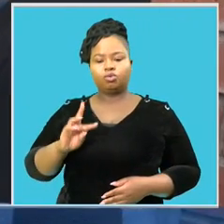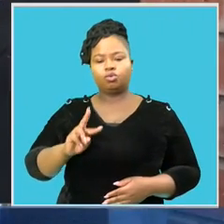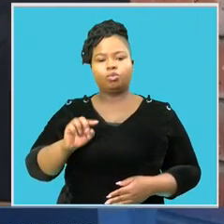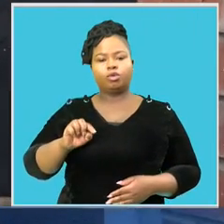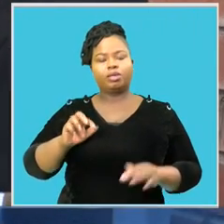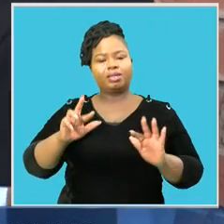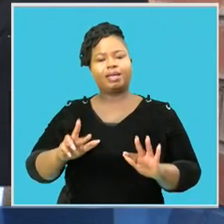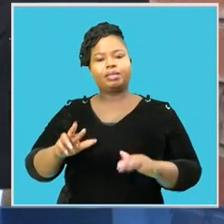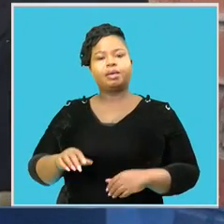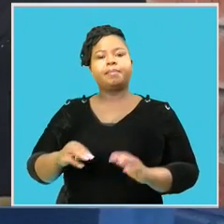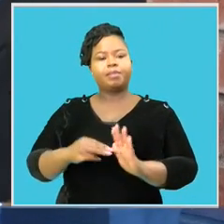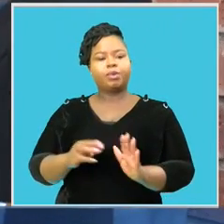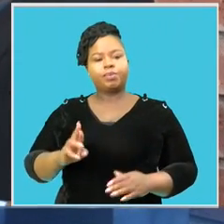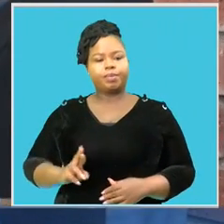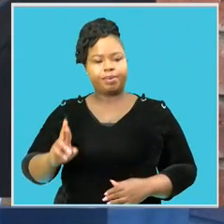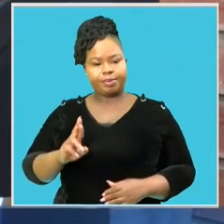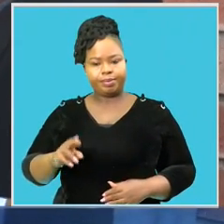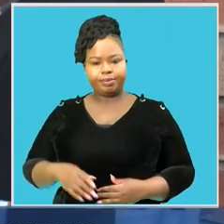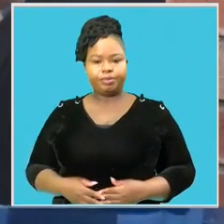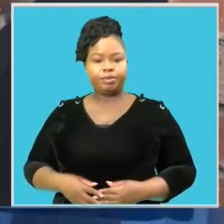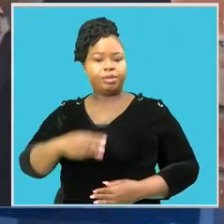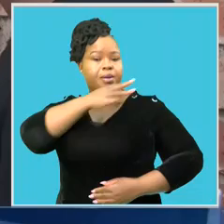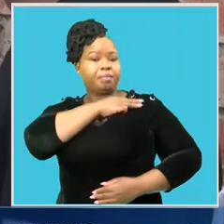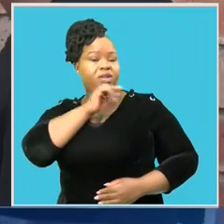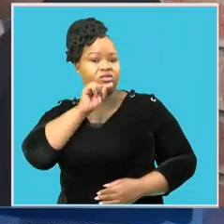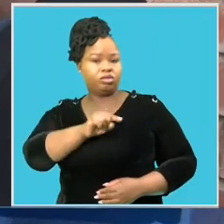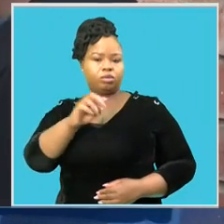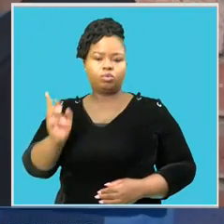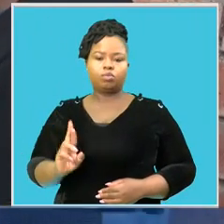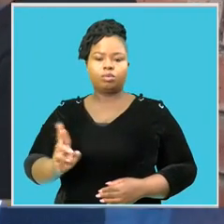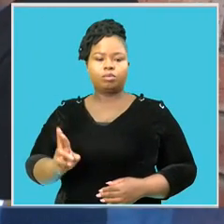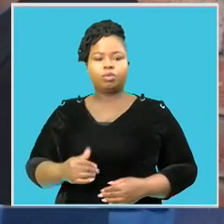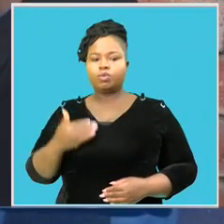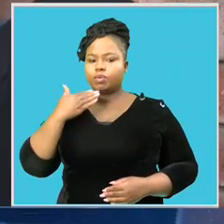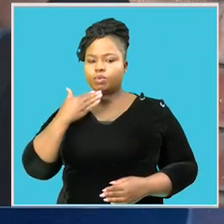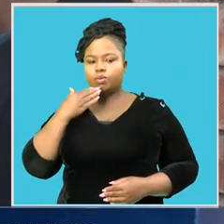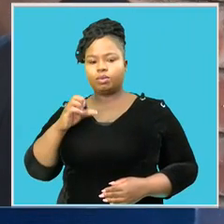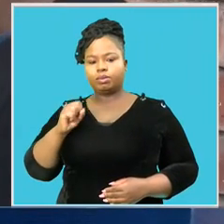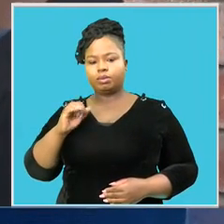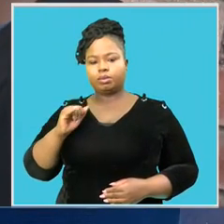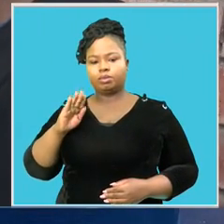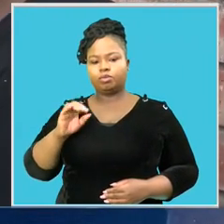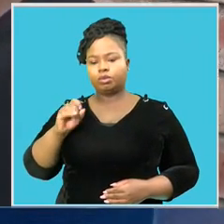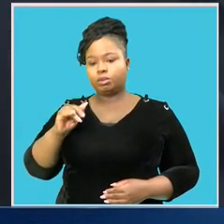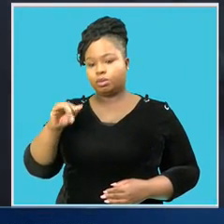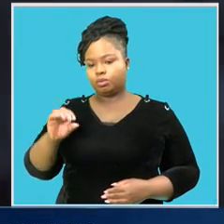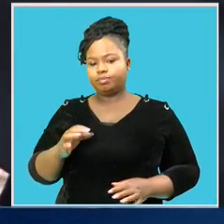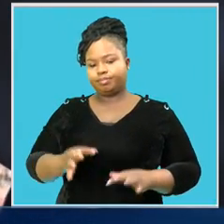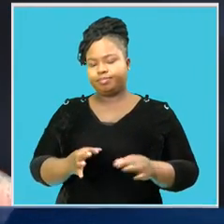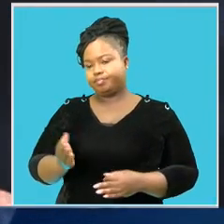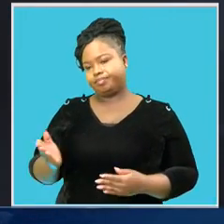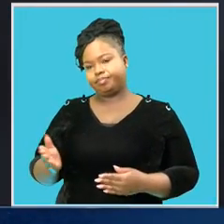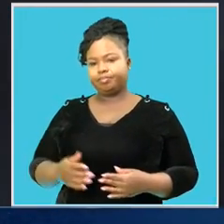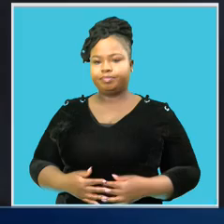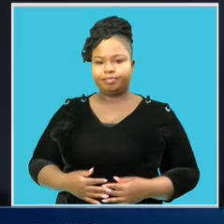nesishiyagalolunye ezigidi zamarandi. Oyimeneja kwigatsha lase-Roodepoort umnumzane uSibusiso Xulu ubeke kanjena